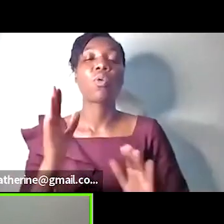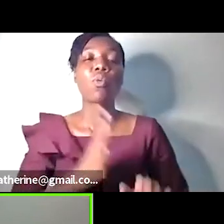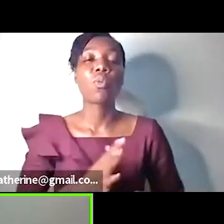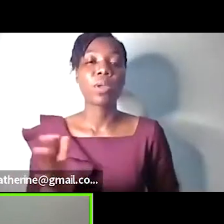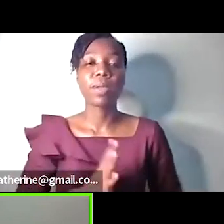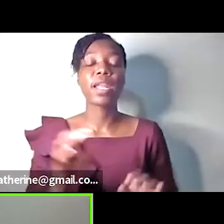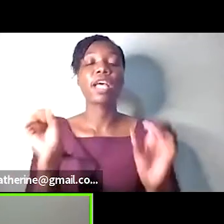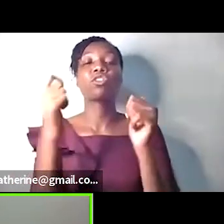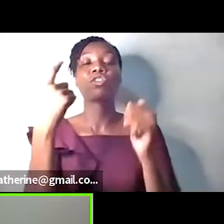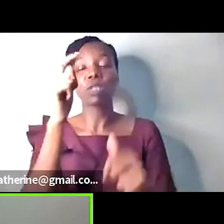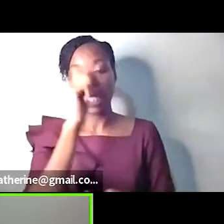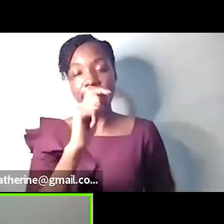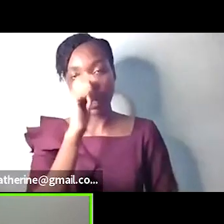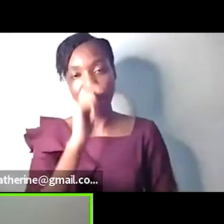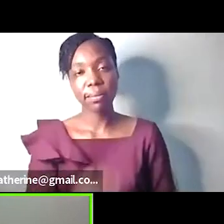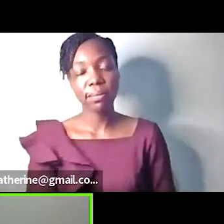Tanzania.